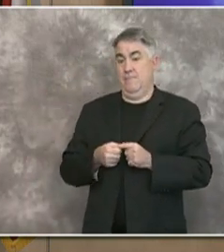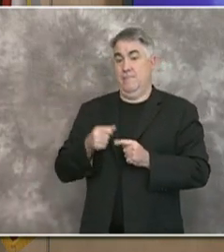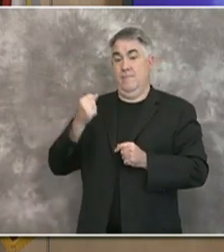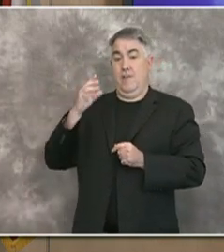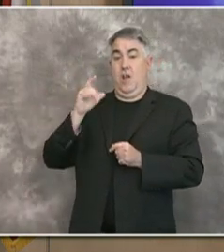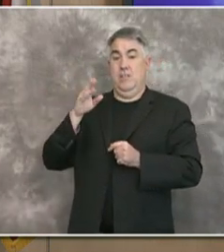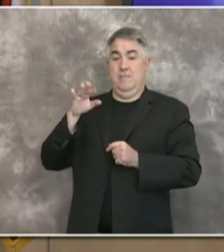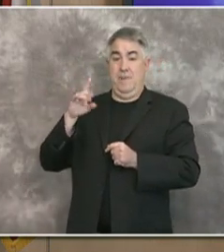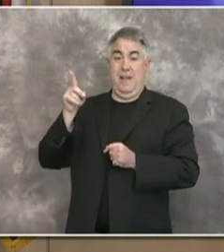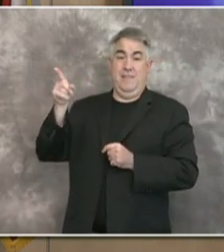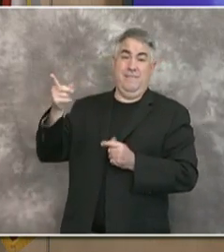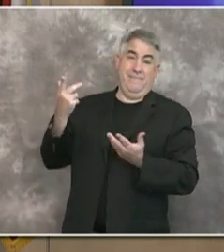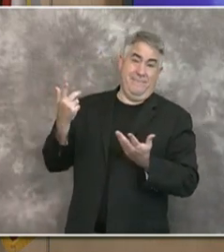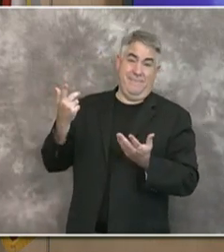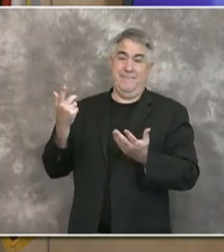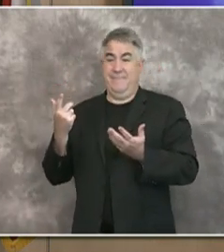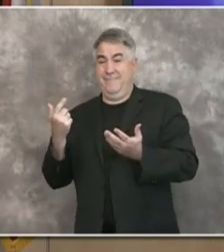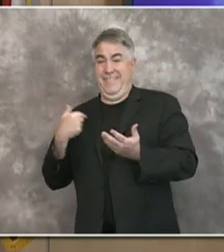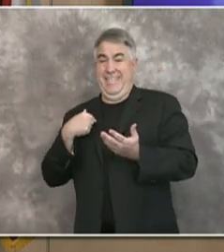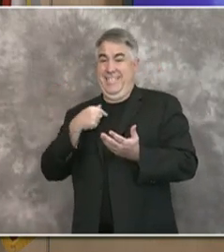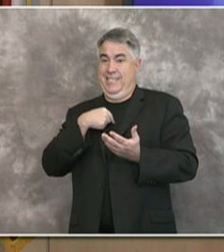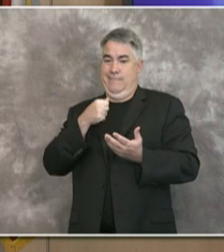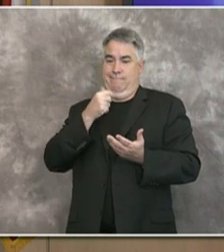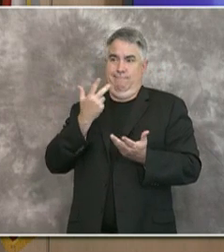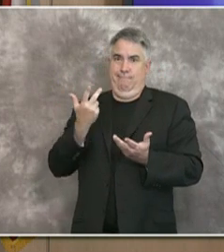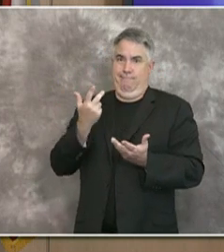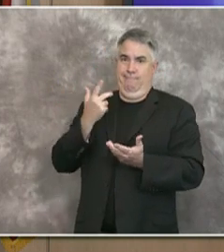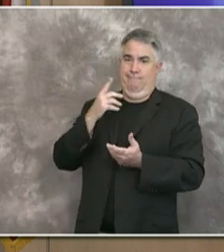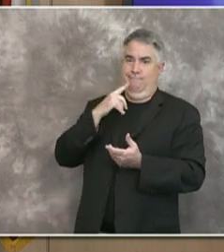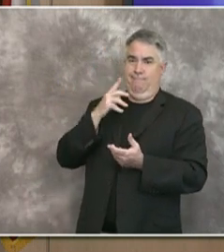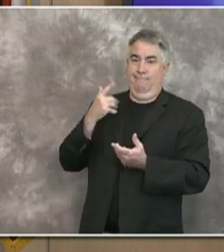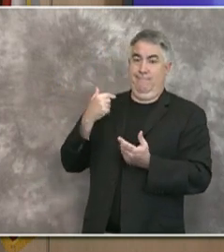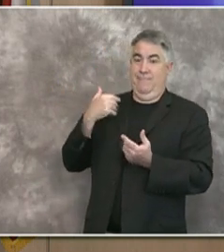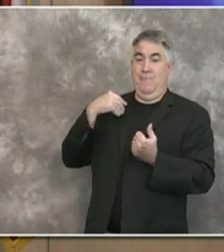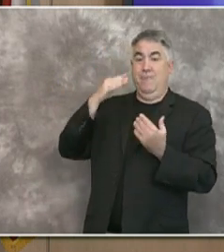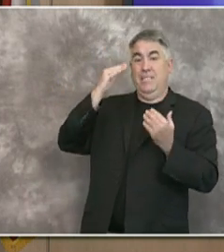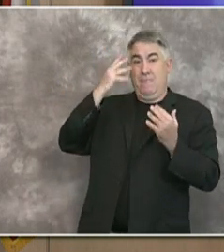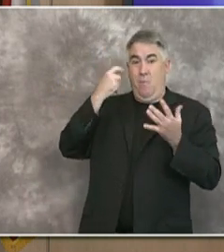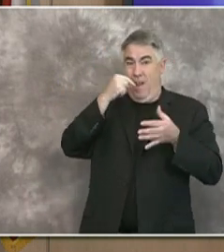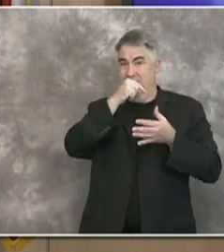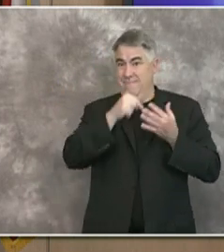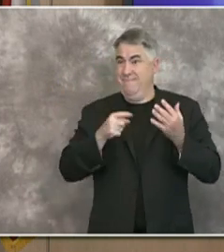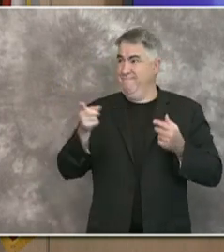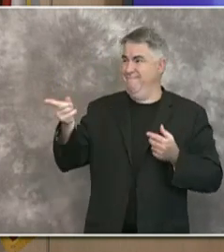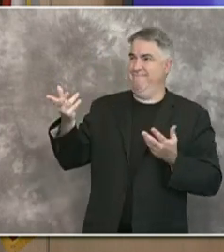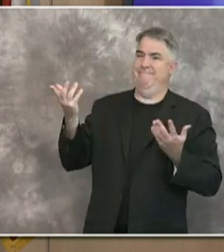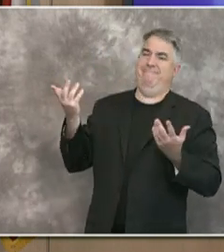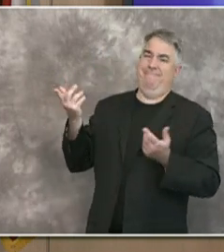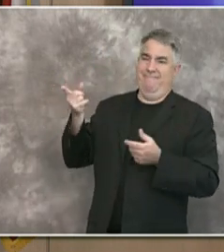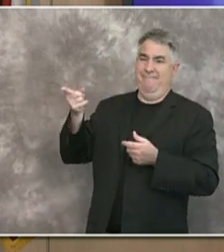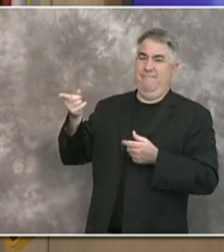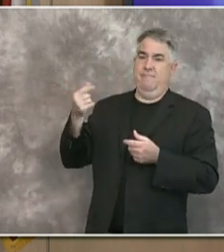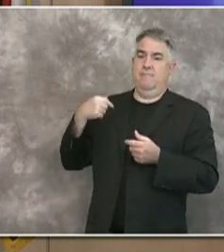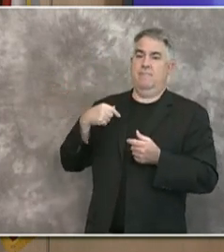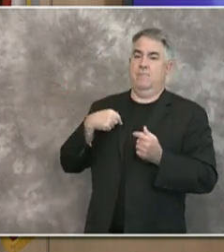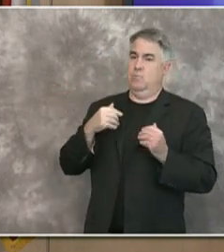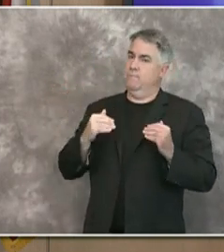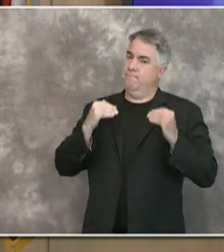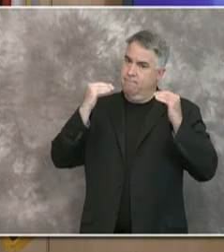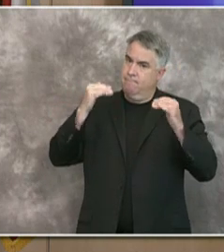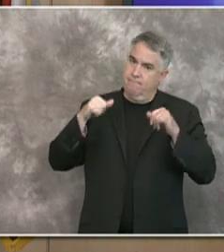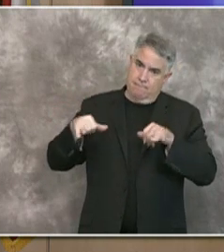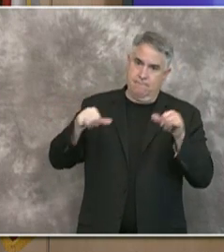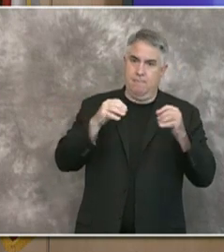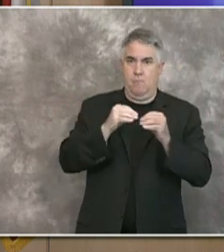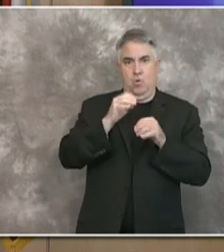said, "Hey, we didn't meet the mark for what we expect of ourselves and what we think we should do," and they're going to move forward with an increased posture and an